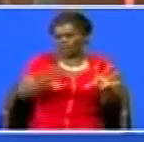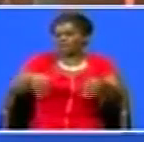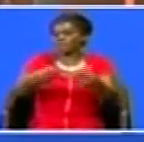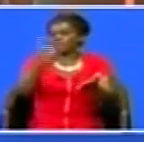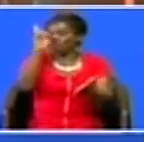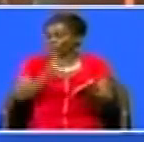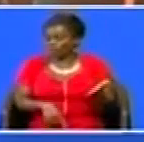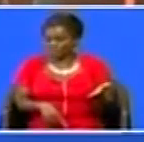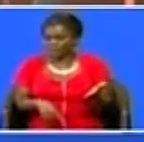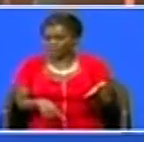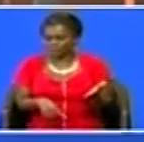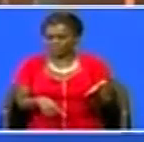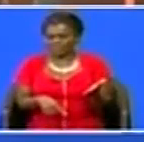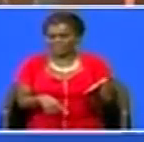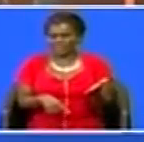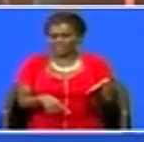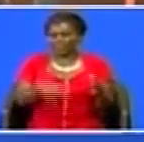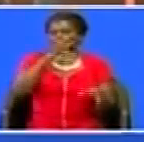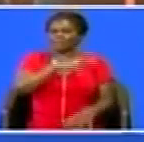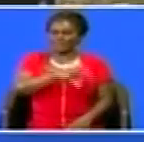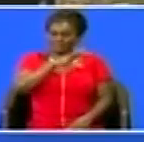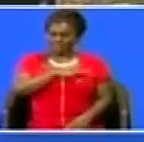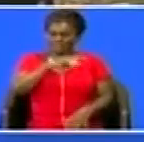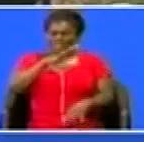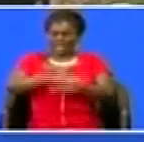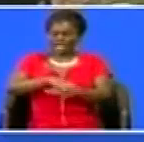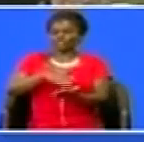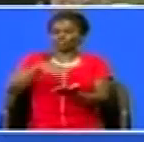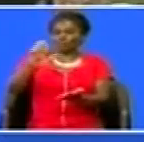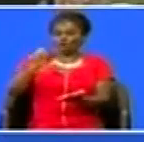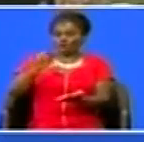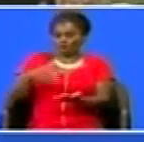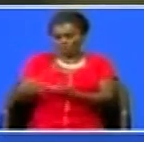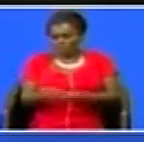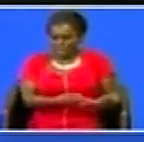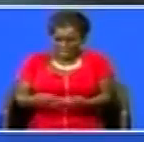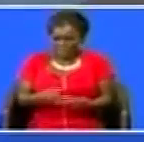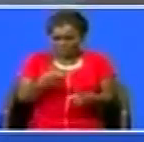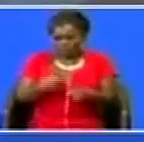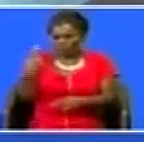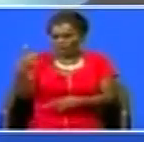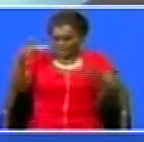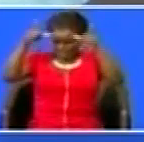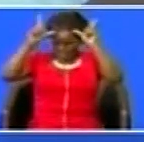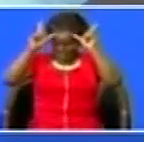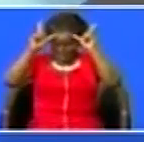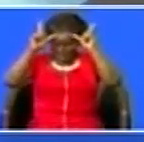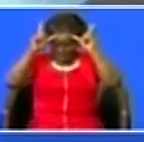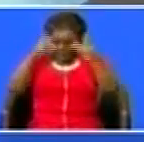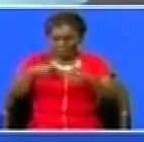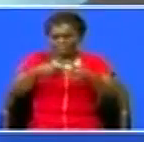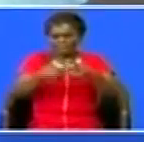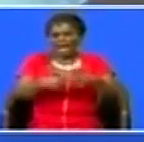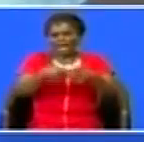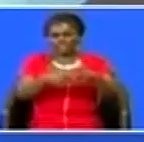you that benefit of getting more offsprings from this specific cow. This ultrasound machine